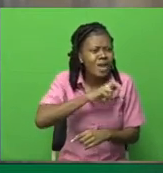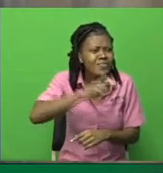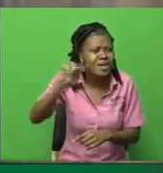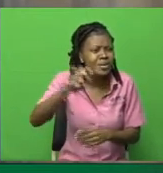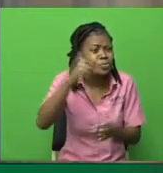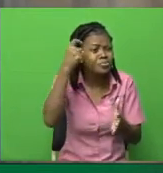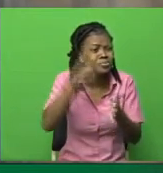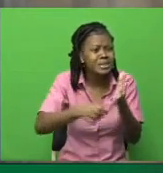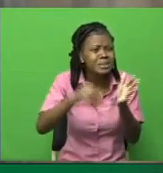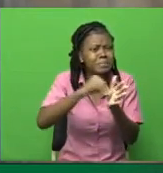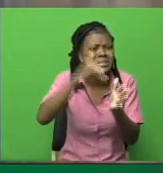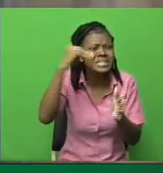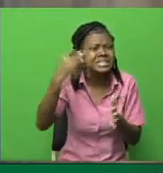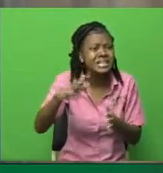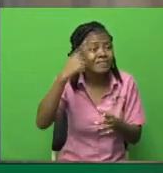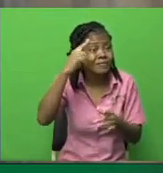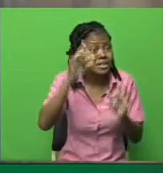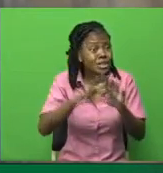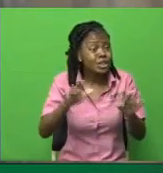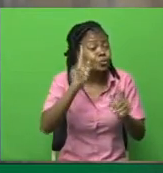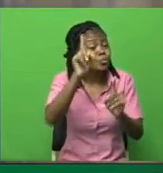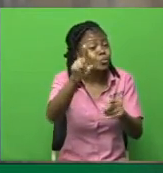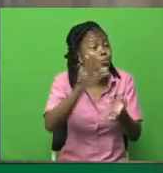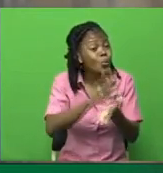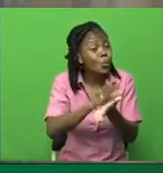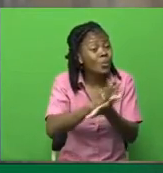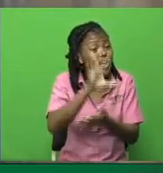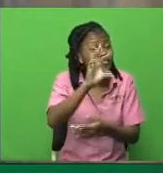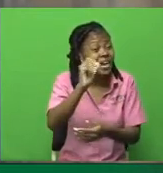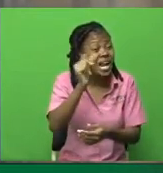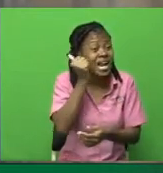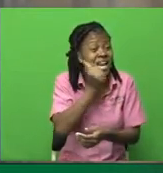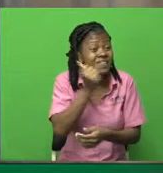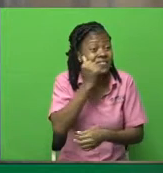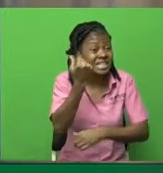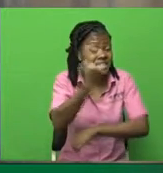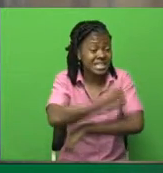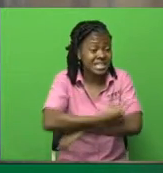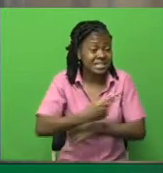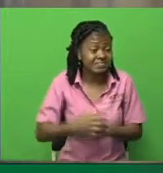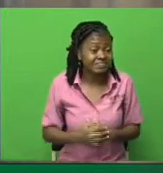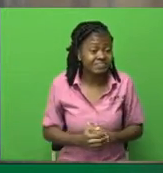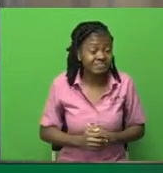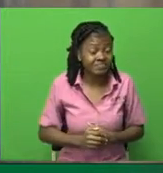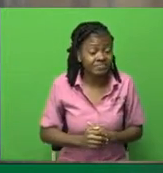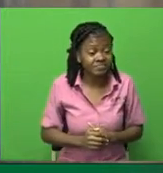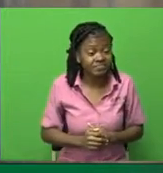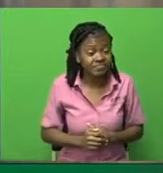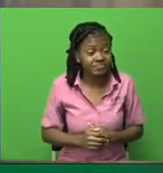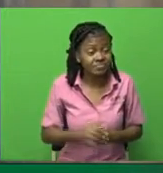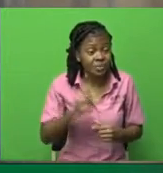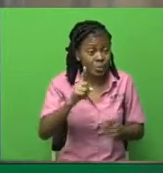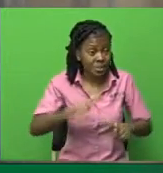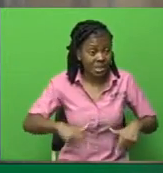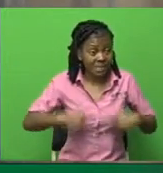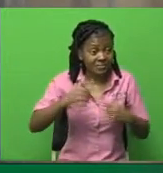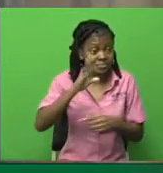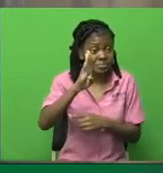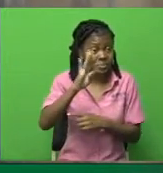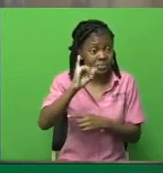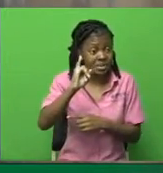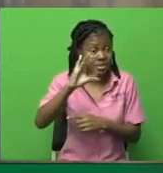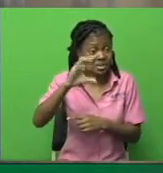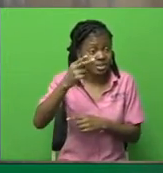fifty dollars per day in Bish Whitney Pacheco questioned the fdict access